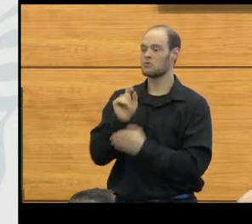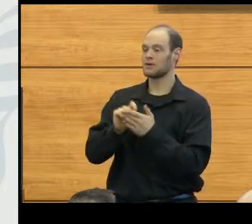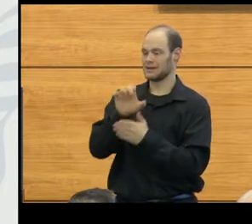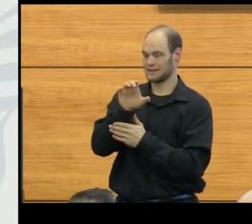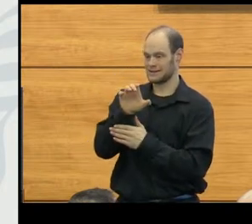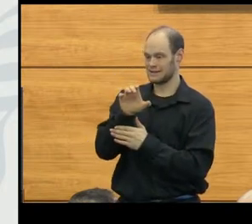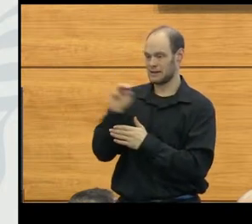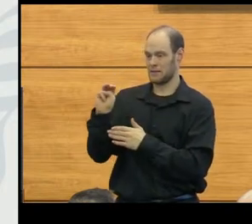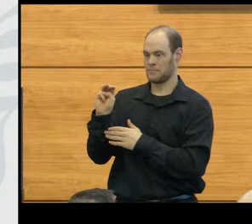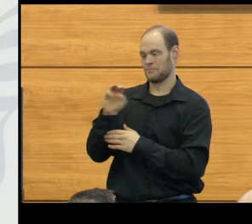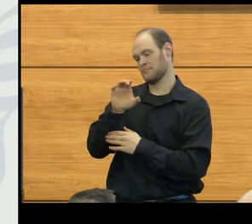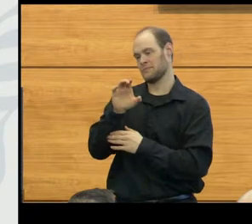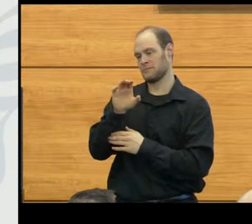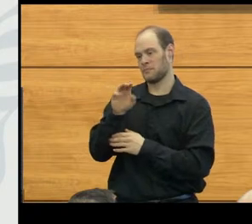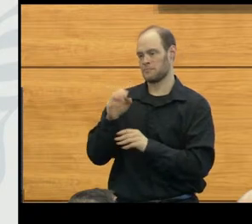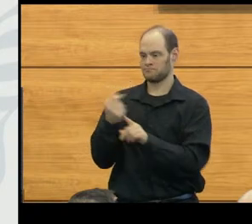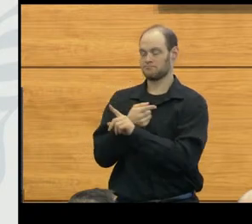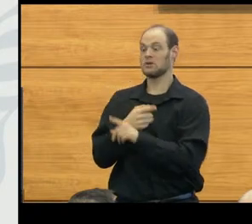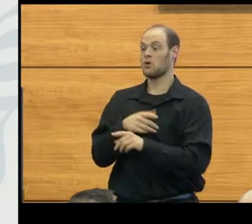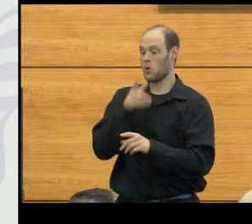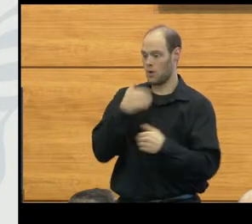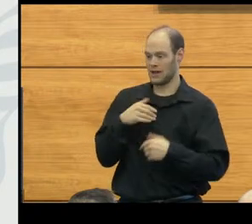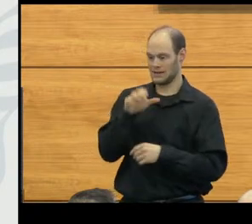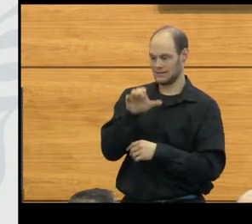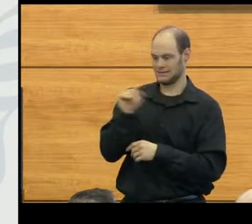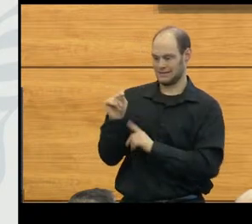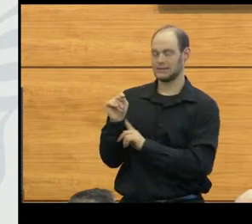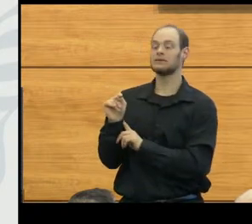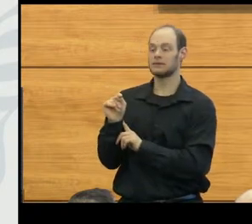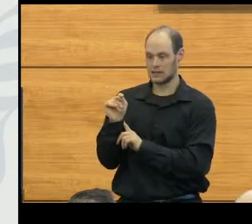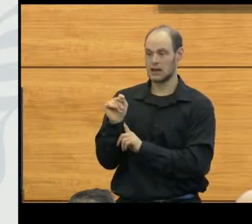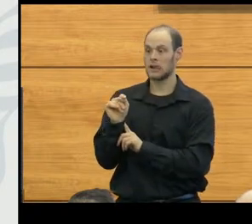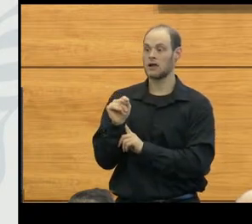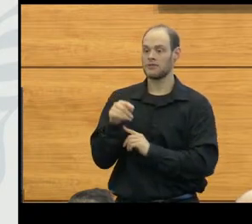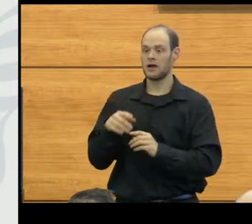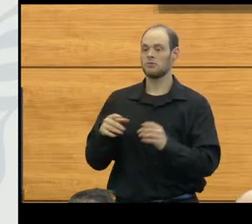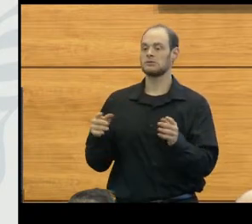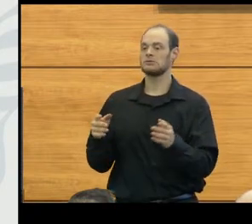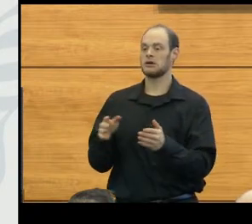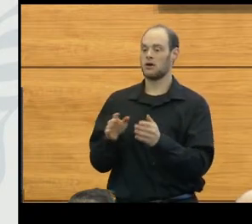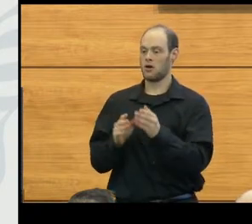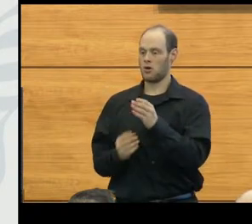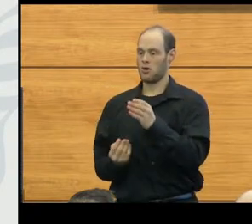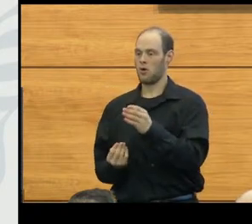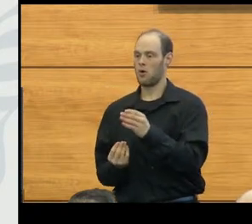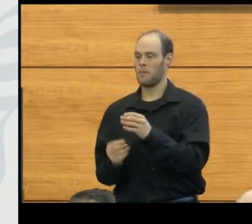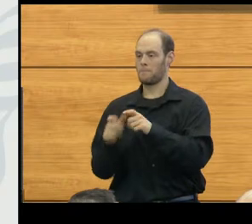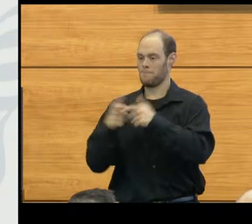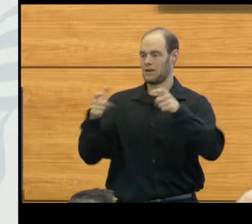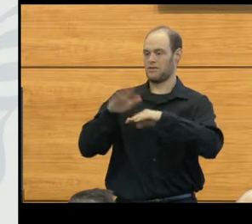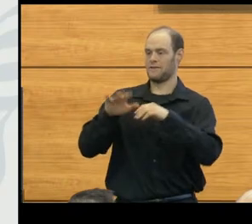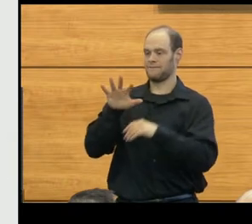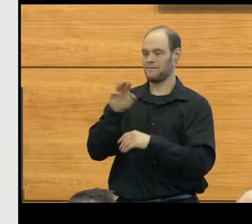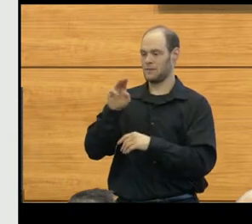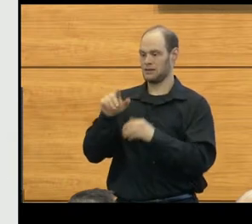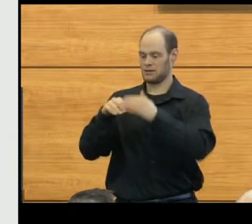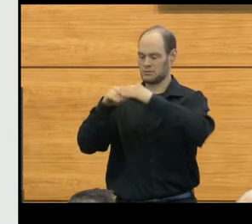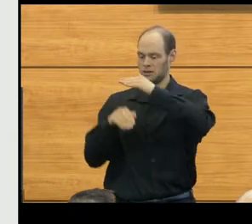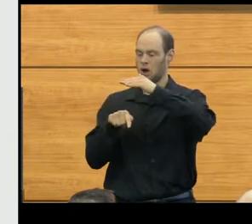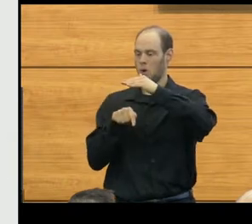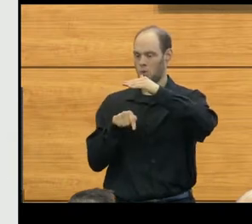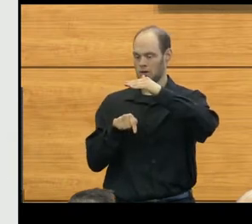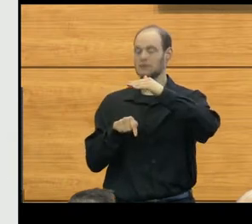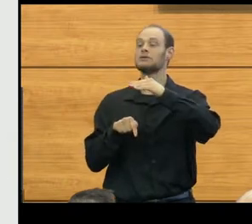Chiari malformation was anybody who had cerebellar tonsils that extended past 5 millimeters below the foramen